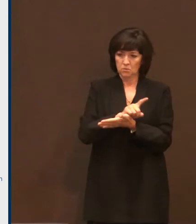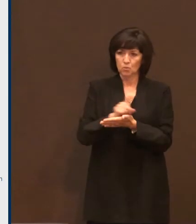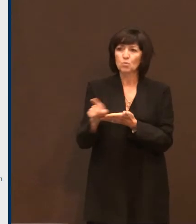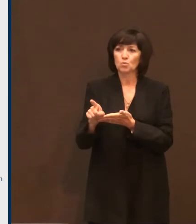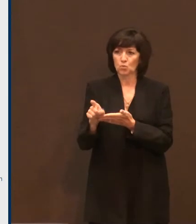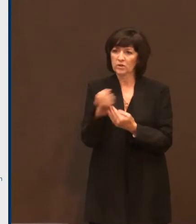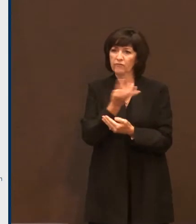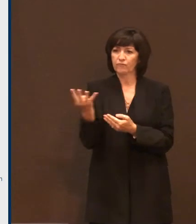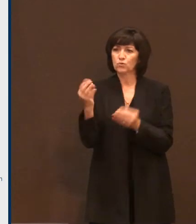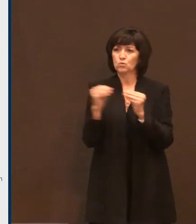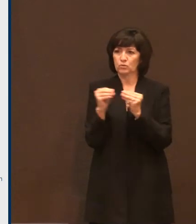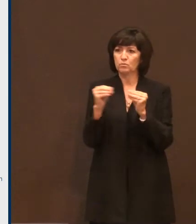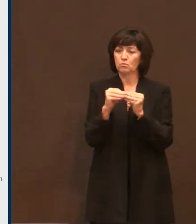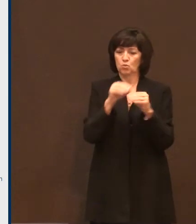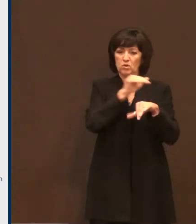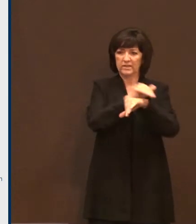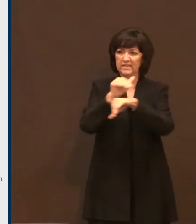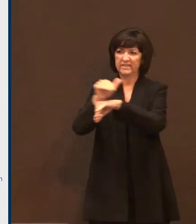more evening sites.